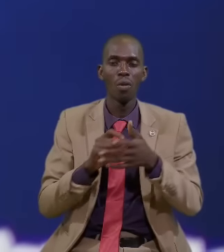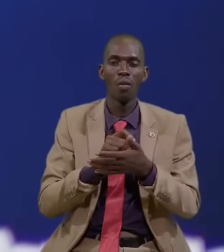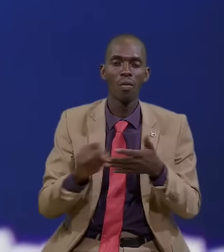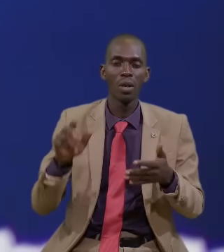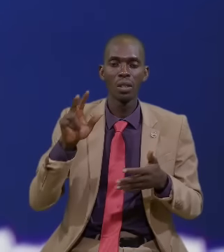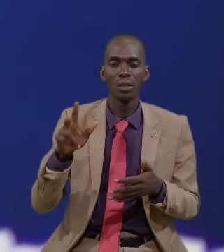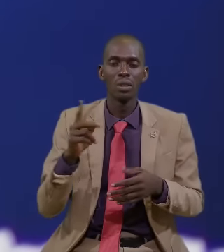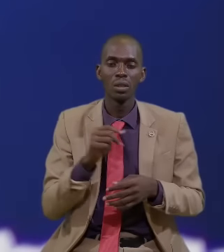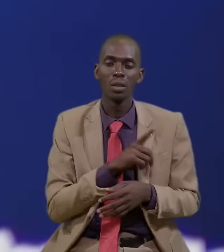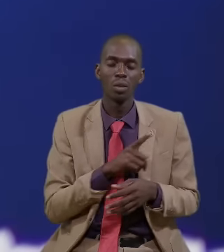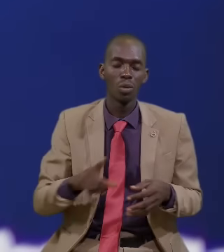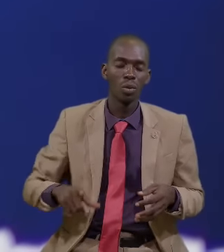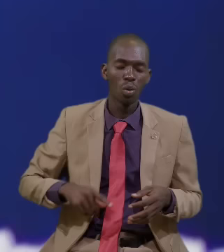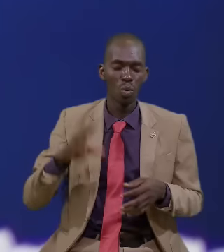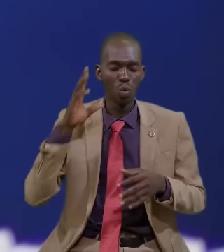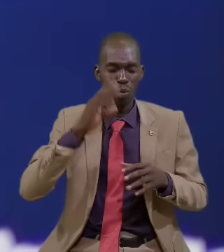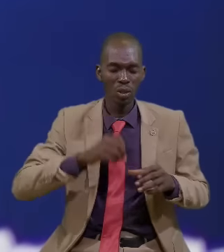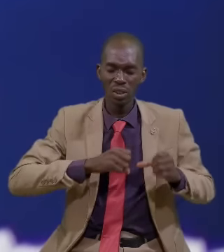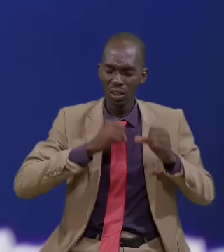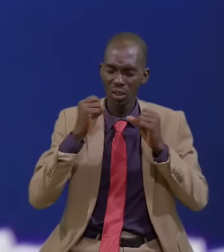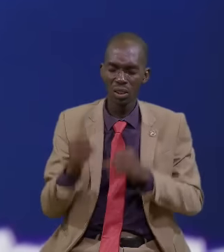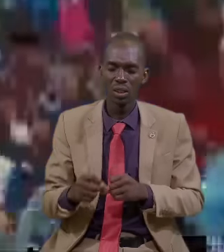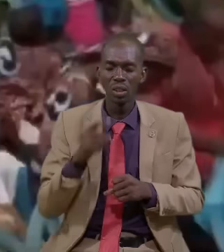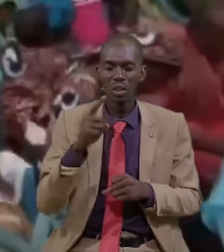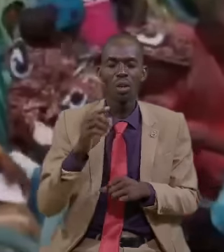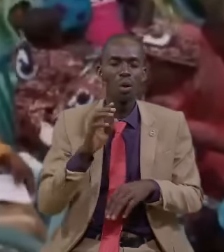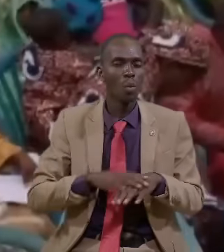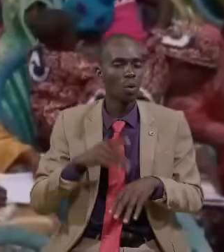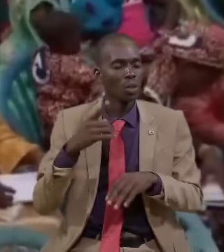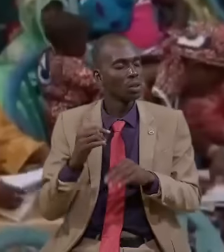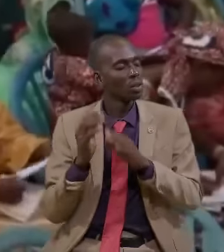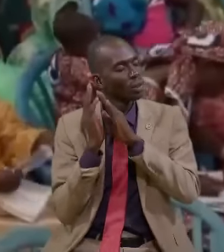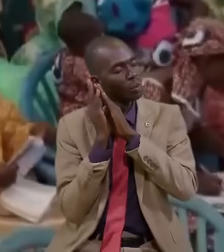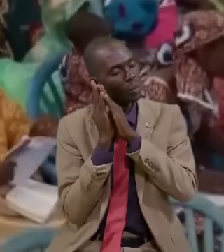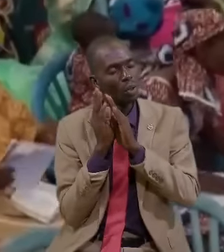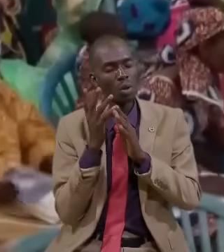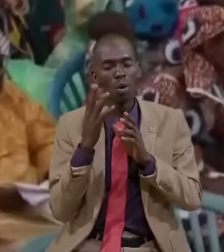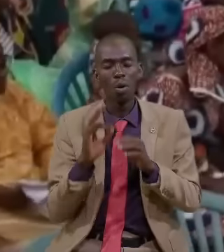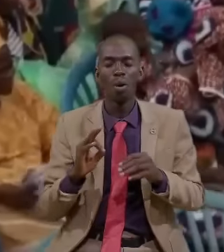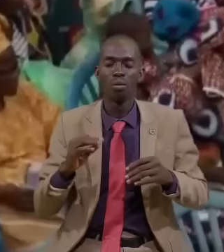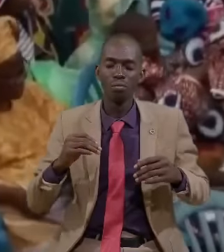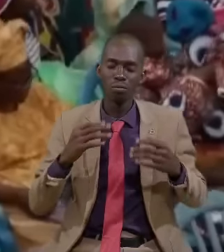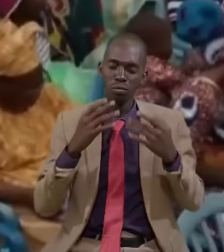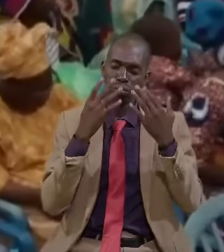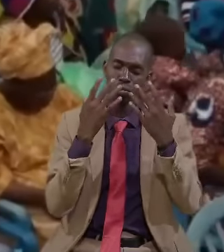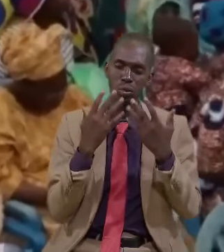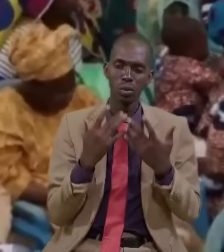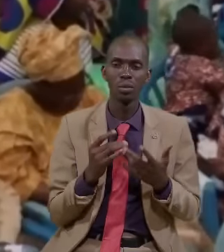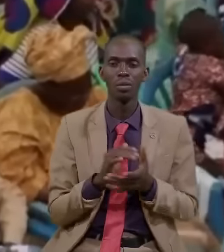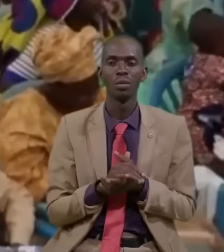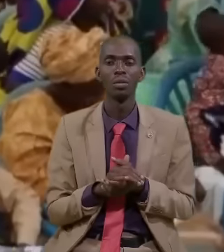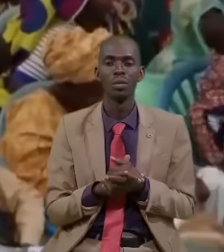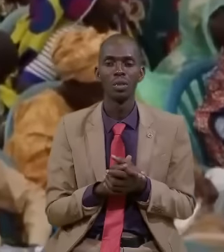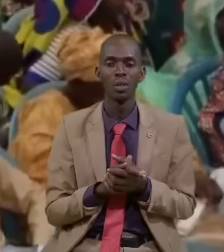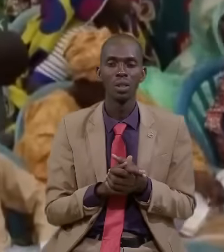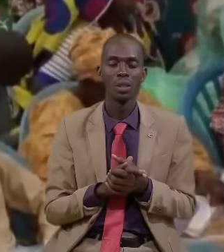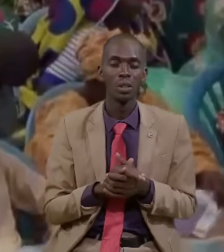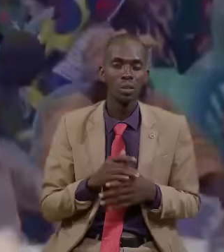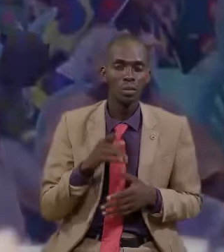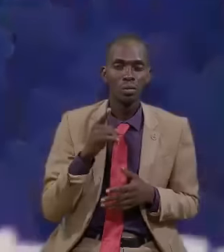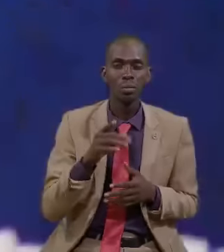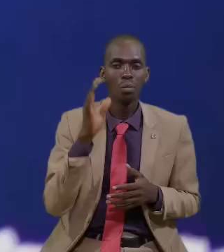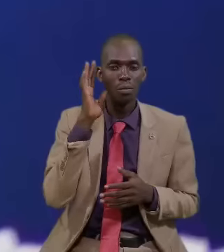him upon the bed of anguish, languishing. Thou wilt make all